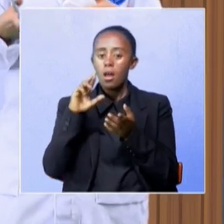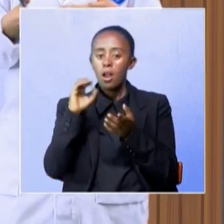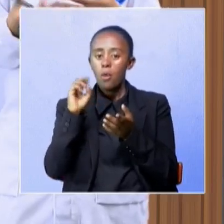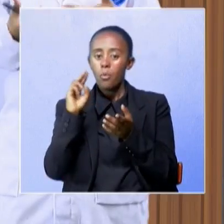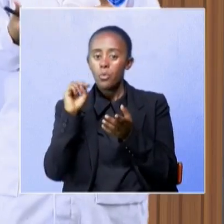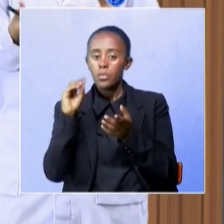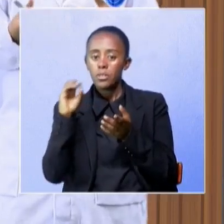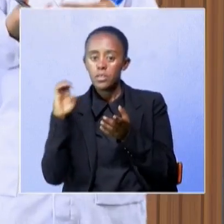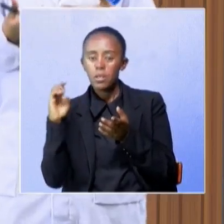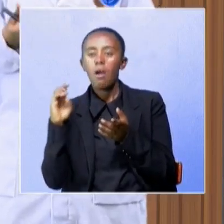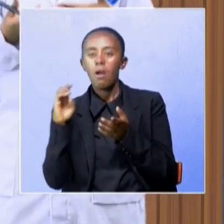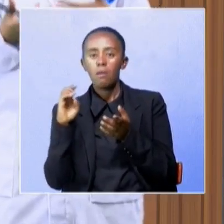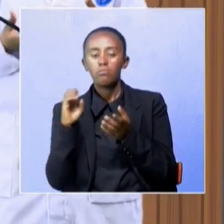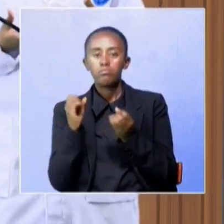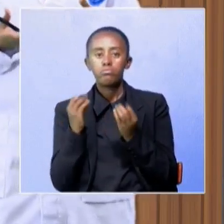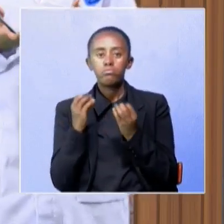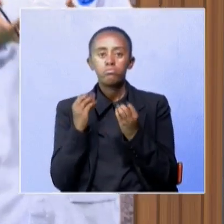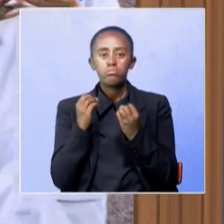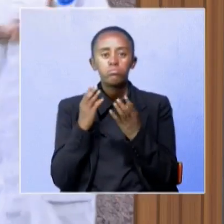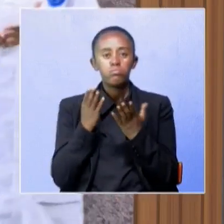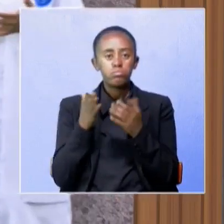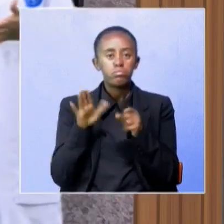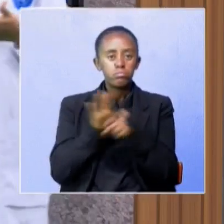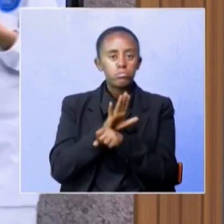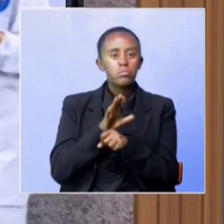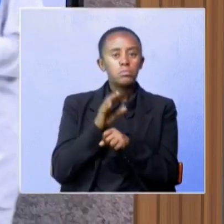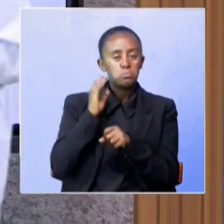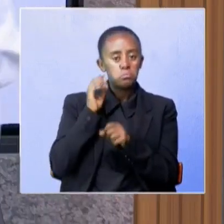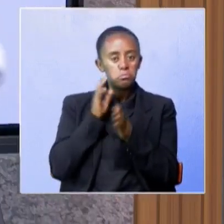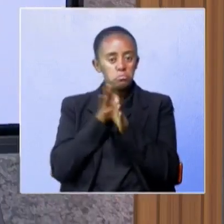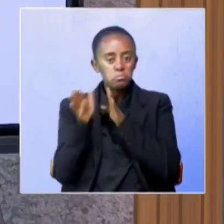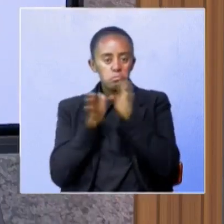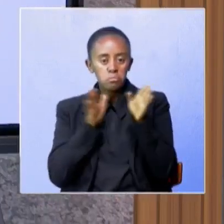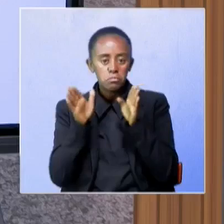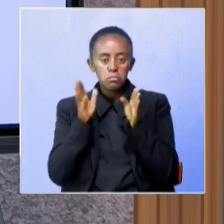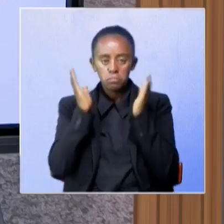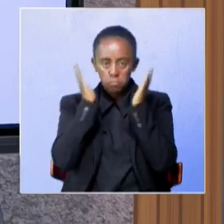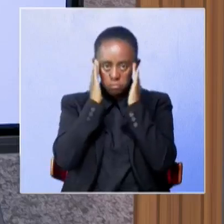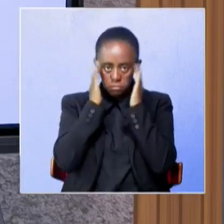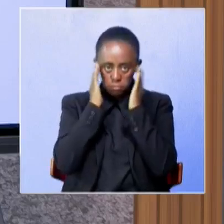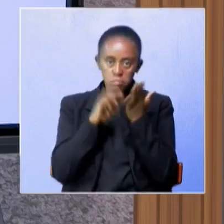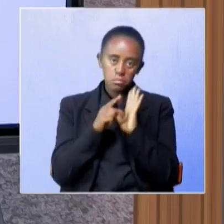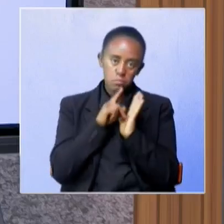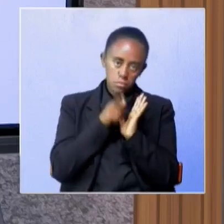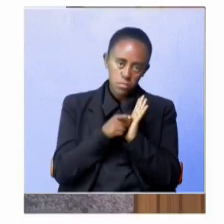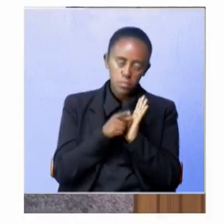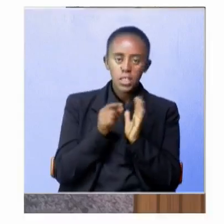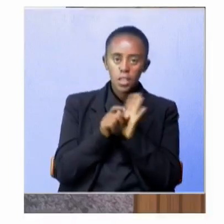we are giving them a best compliment, a good compliment. Okay, let's see an example here.